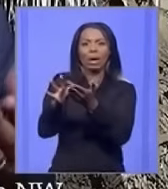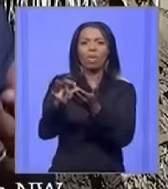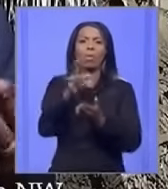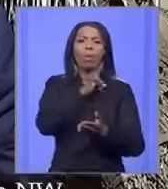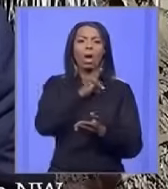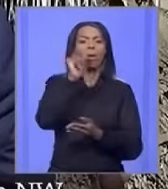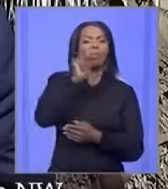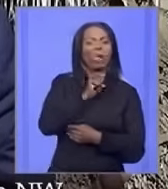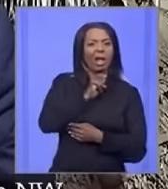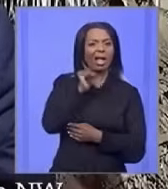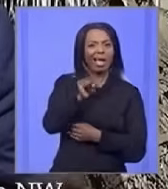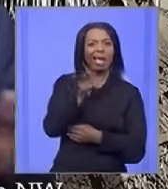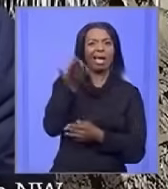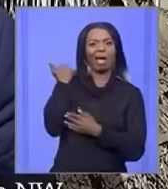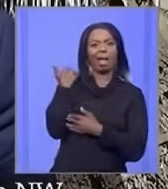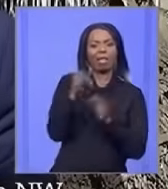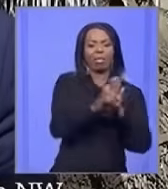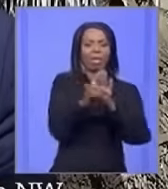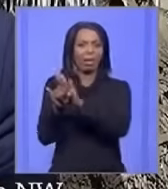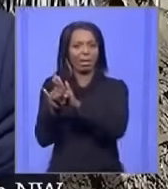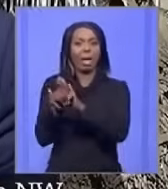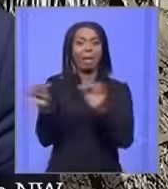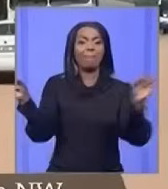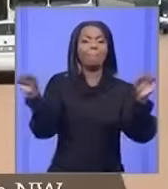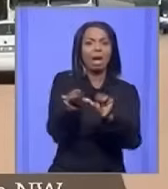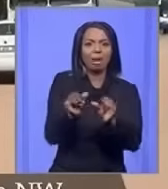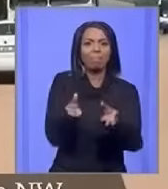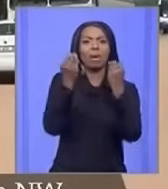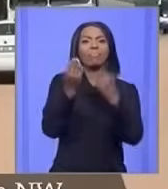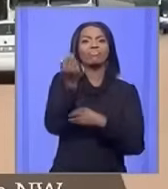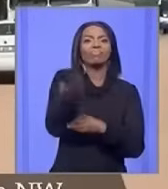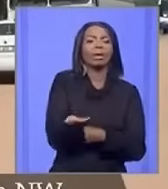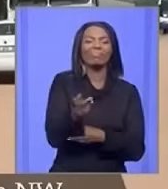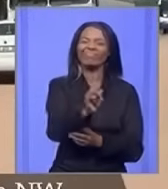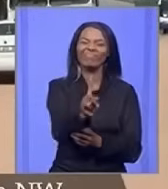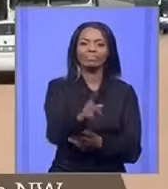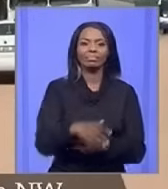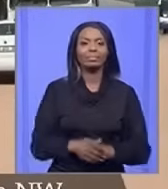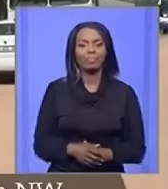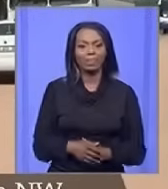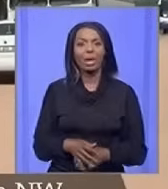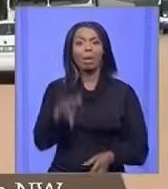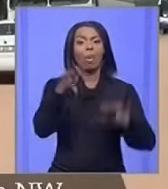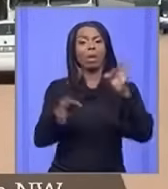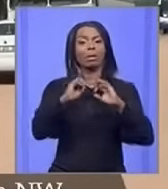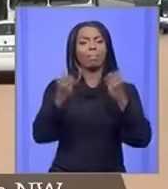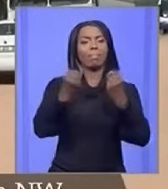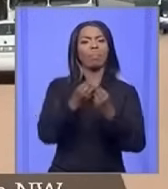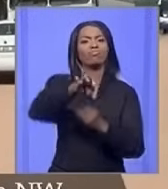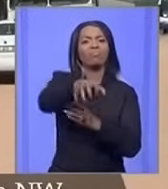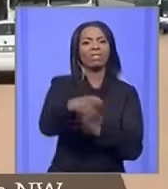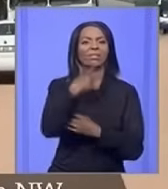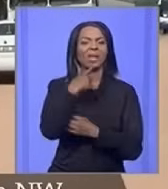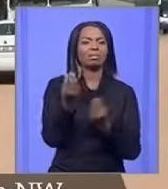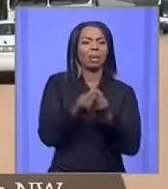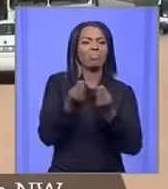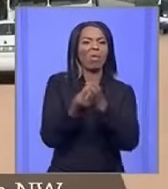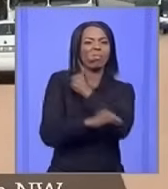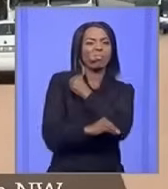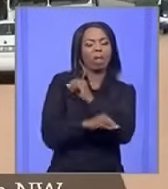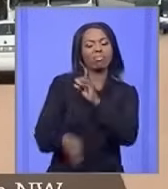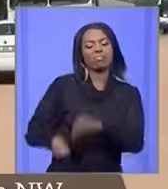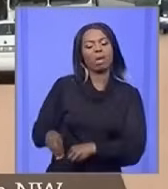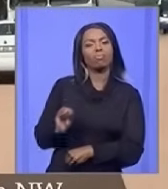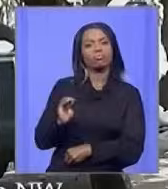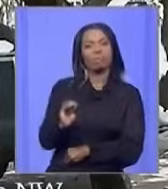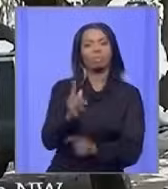ba di tlhagisitse ga di bue gape di ipoeletsa. Makokokganetso a dipolotiki mo porofenseng a re go na le bonwene mo tsamaisong ya dipalangwa